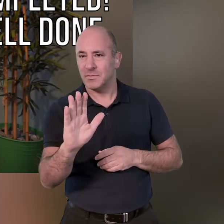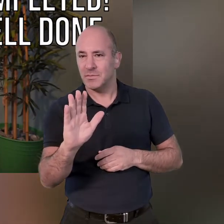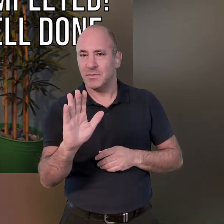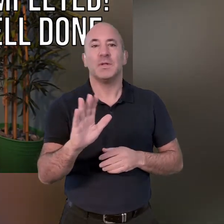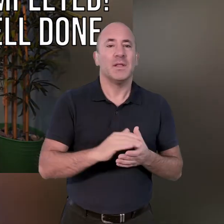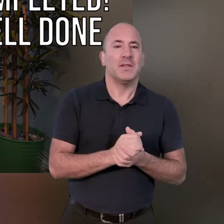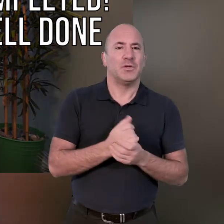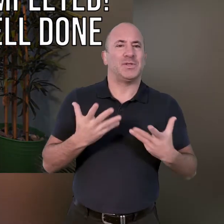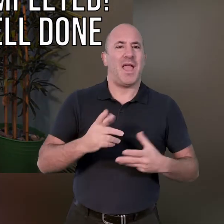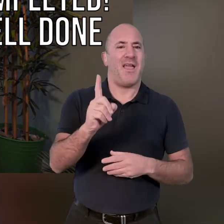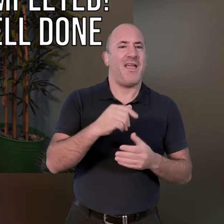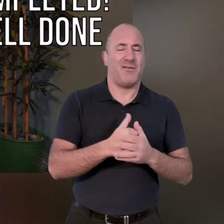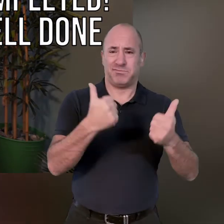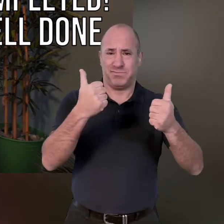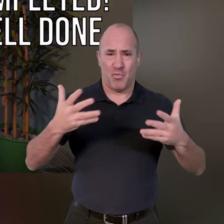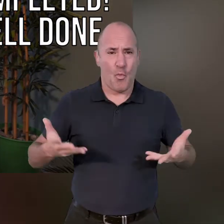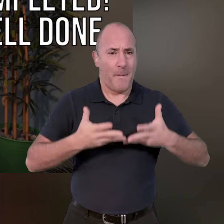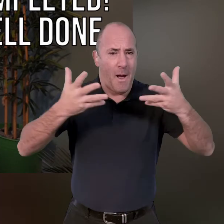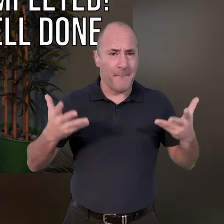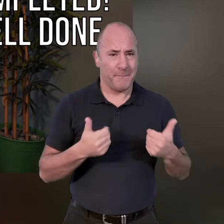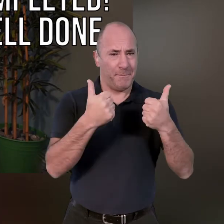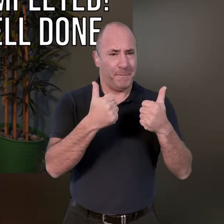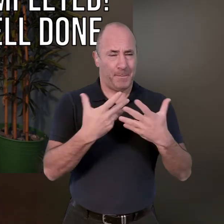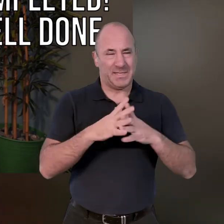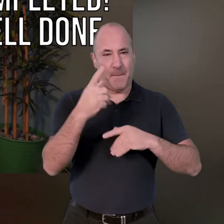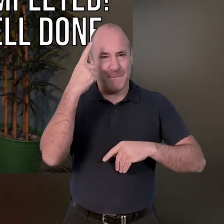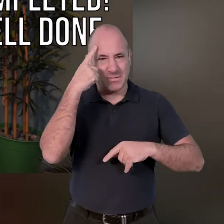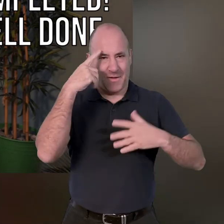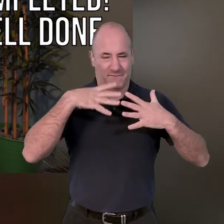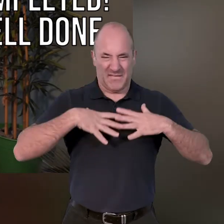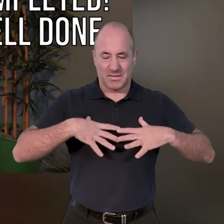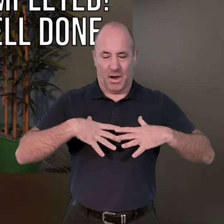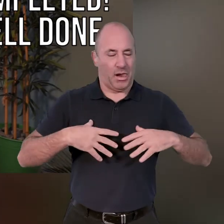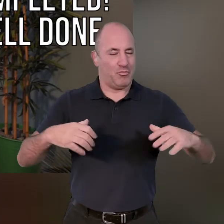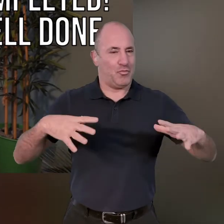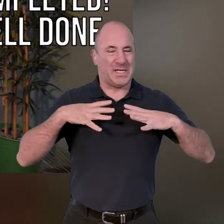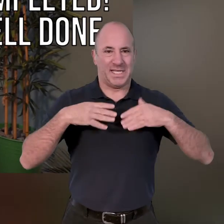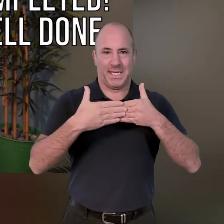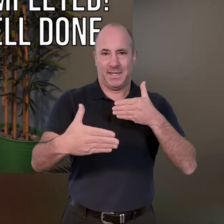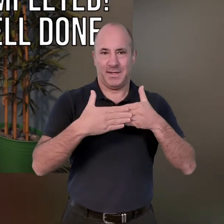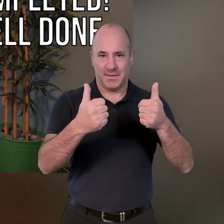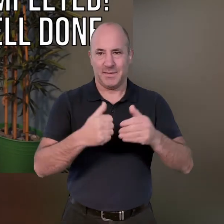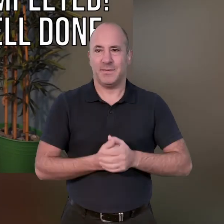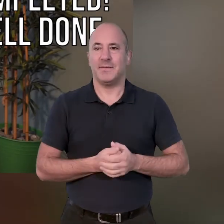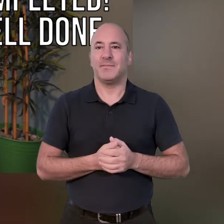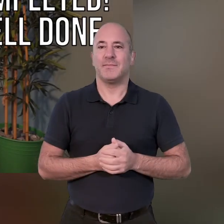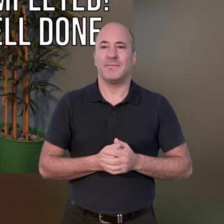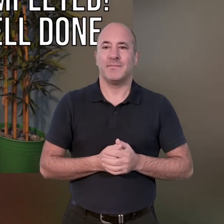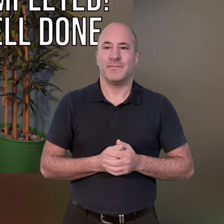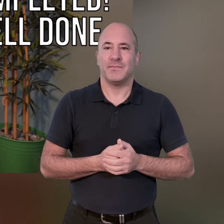what we did today, we did a fantastic warm-up, which is really great for making us both mentally and